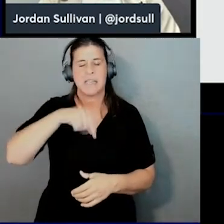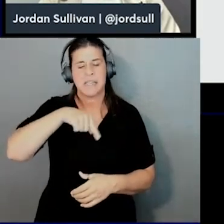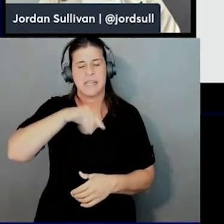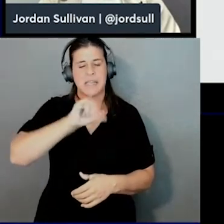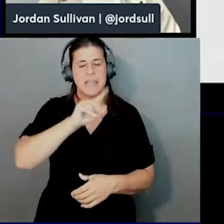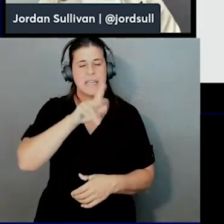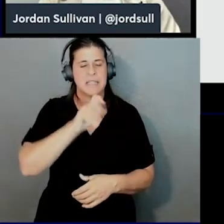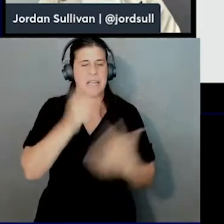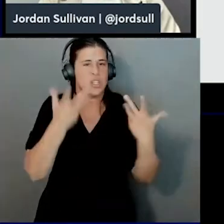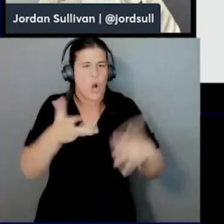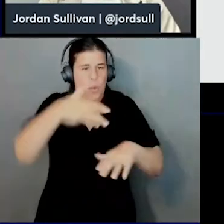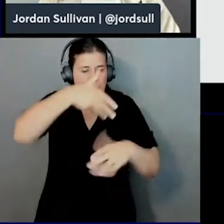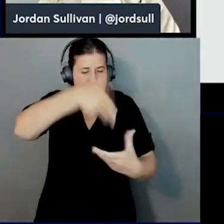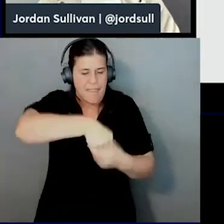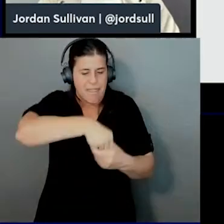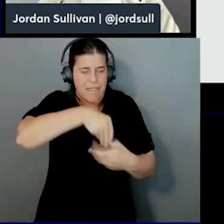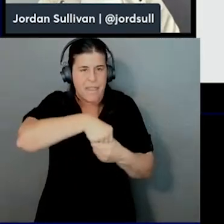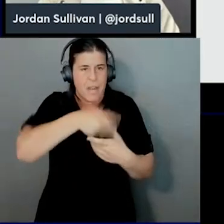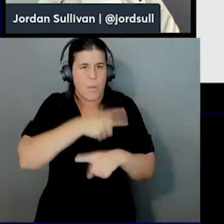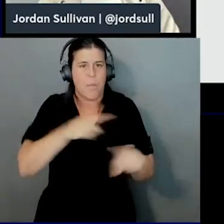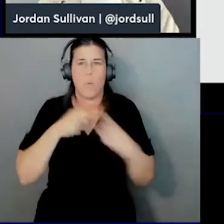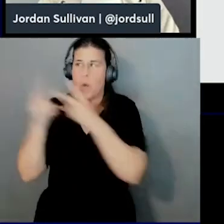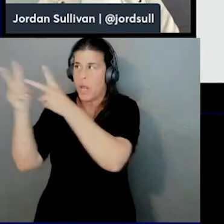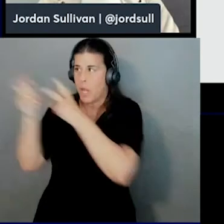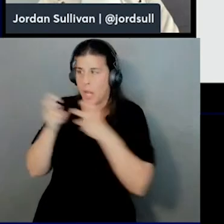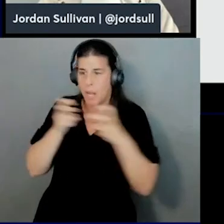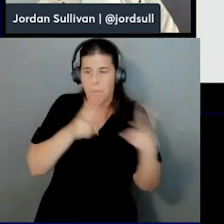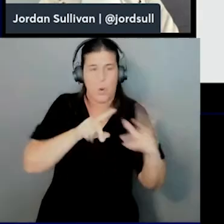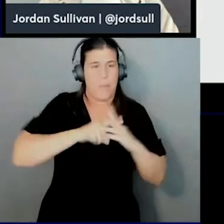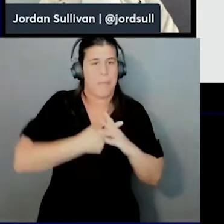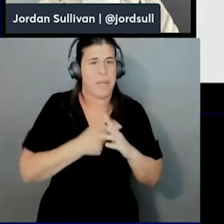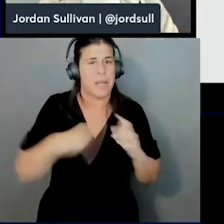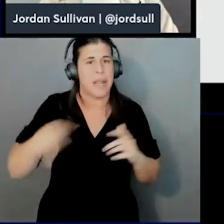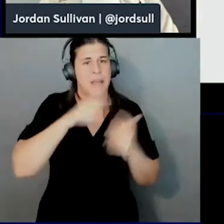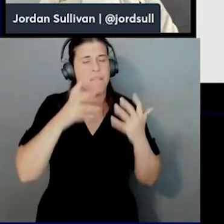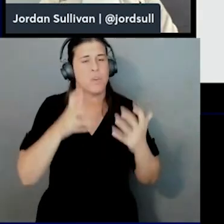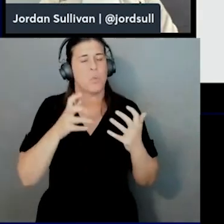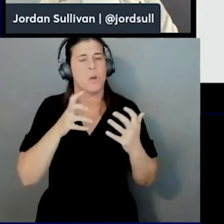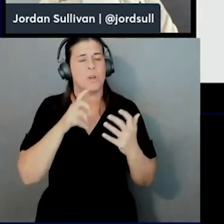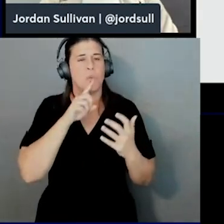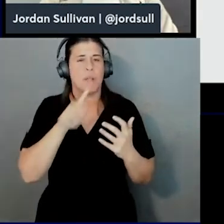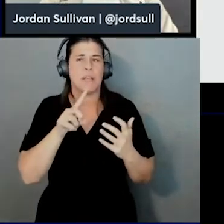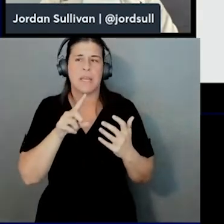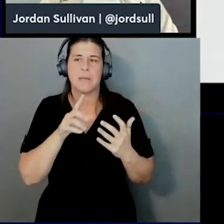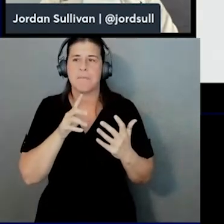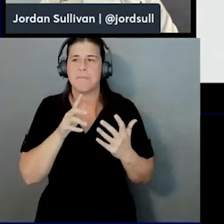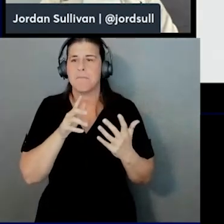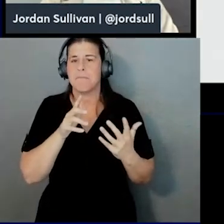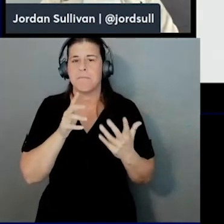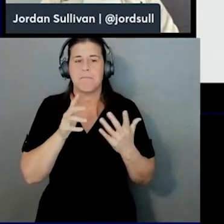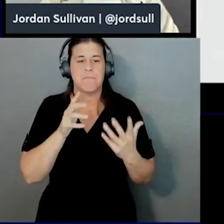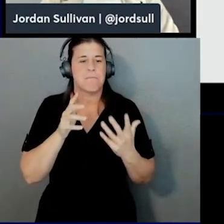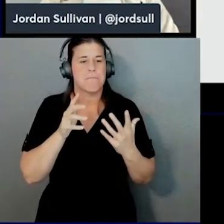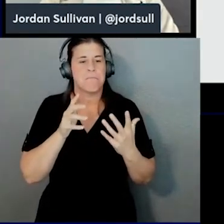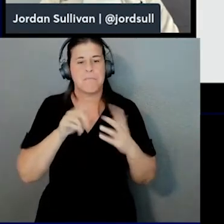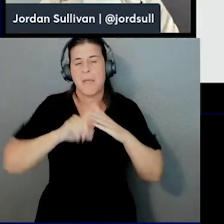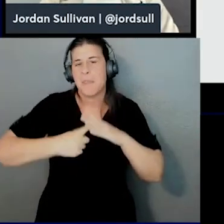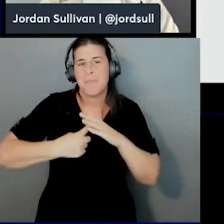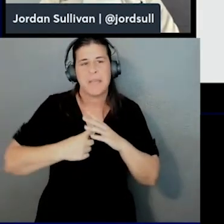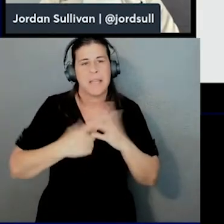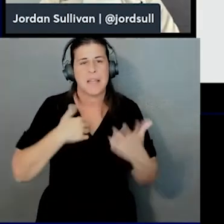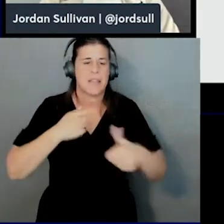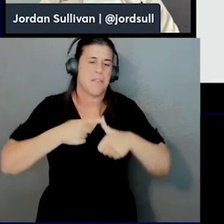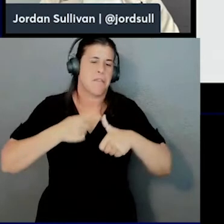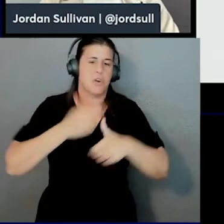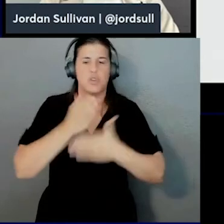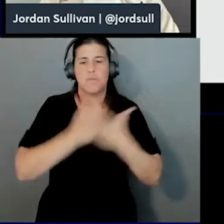are, we imported them in the beginning. If you want to look at they're gonna be in the beginning in the first paragraph of